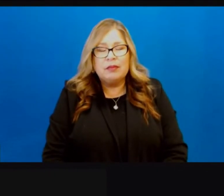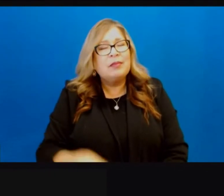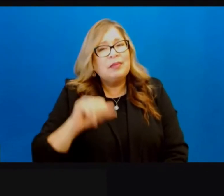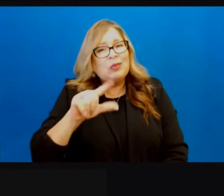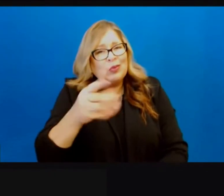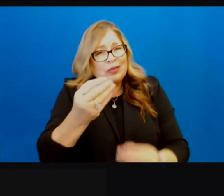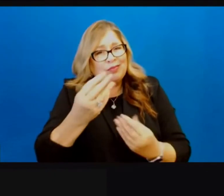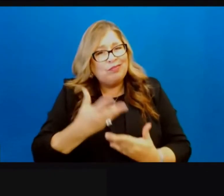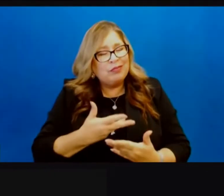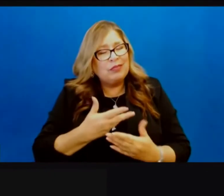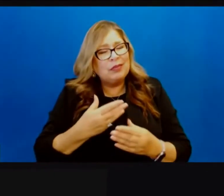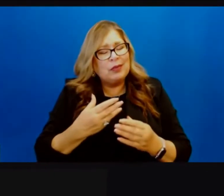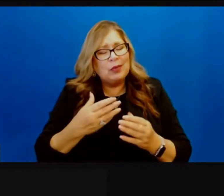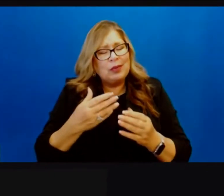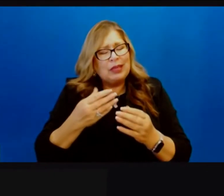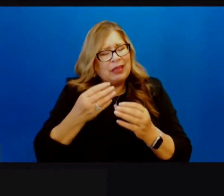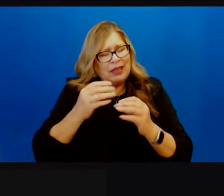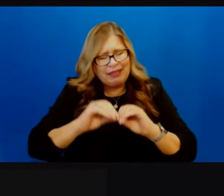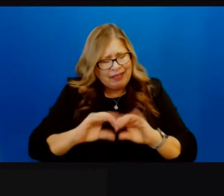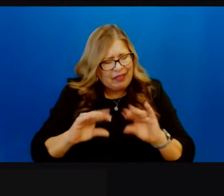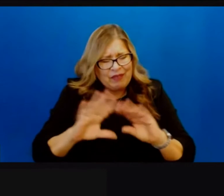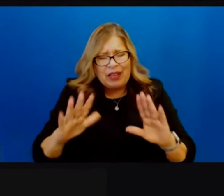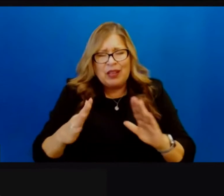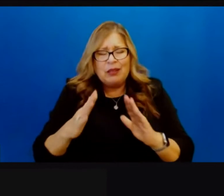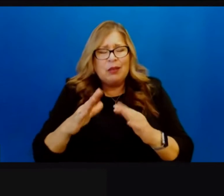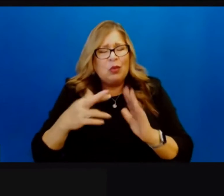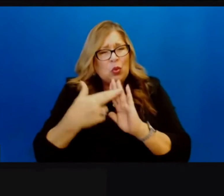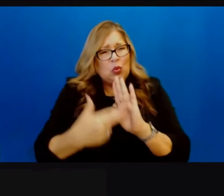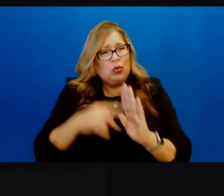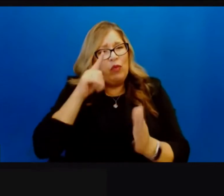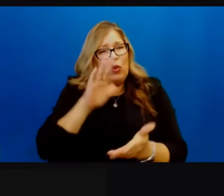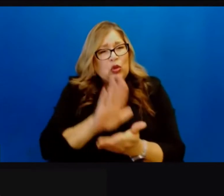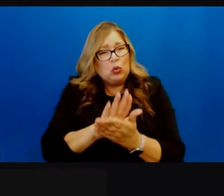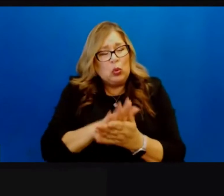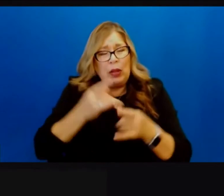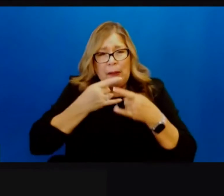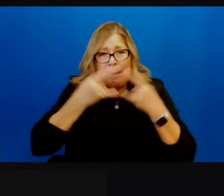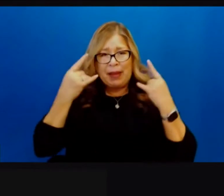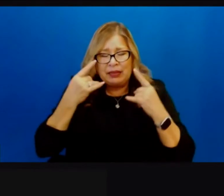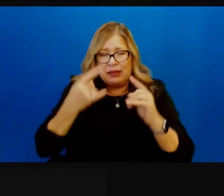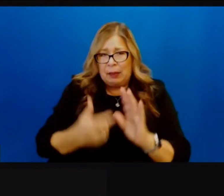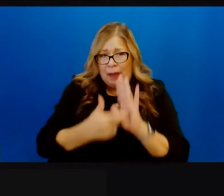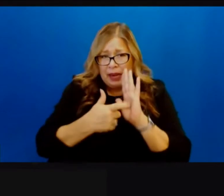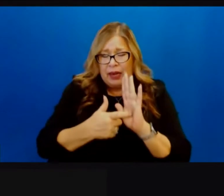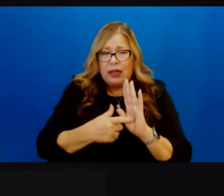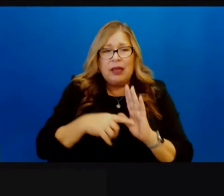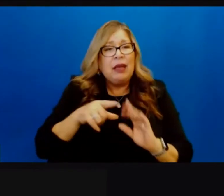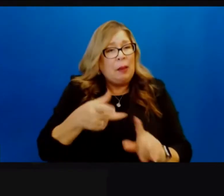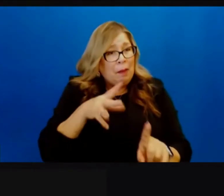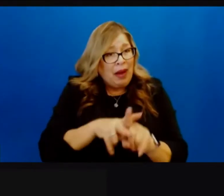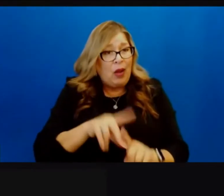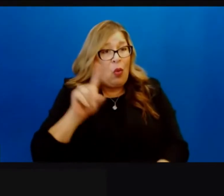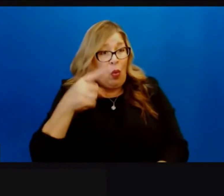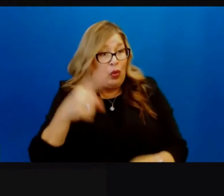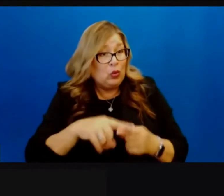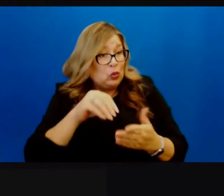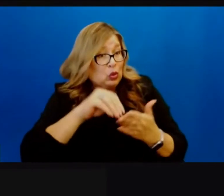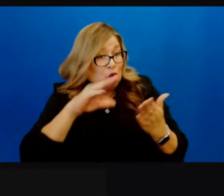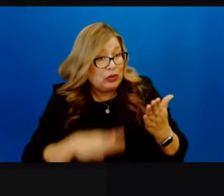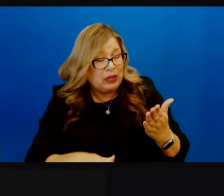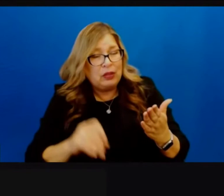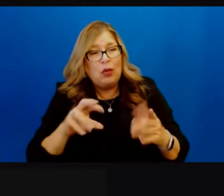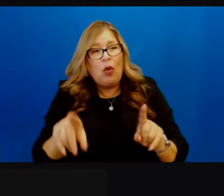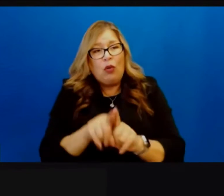school masking mandate in terms of, does it apply only to students or does it also apply to teachers and